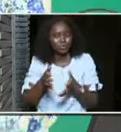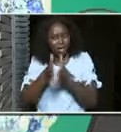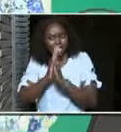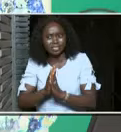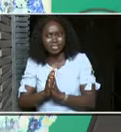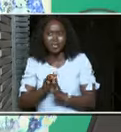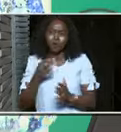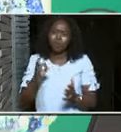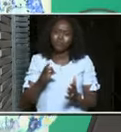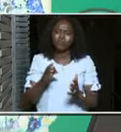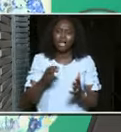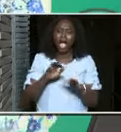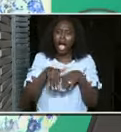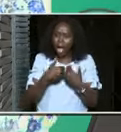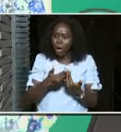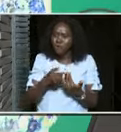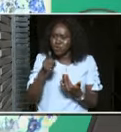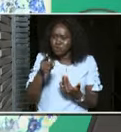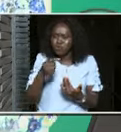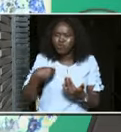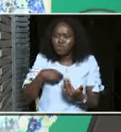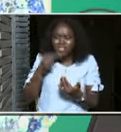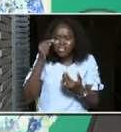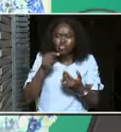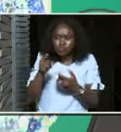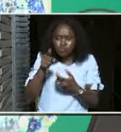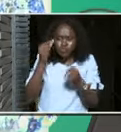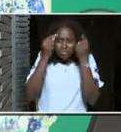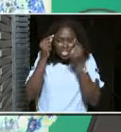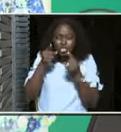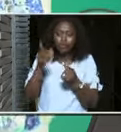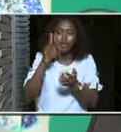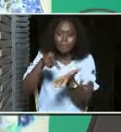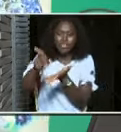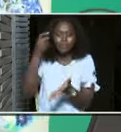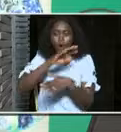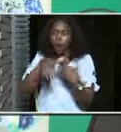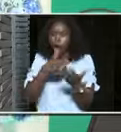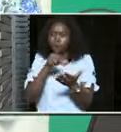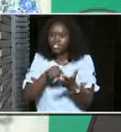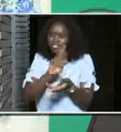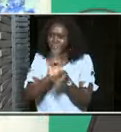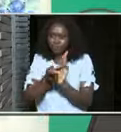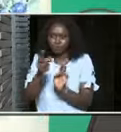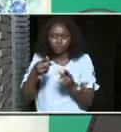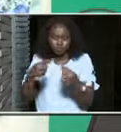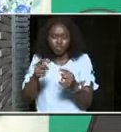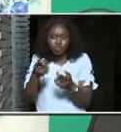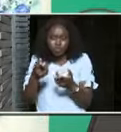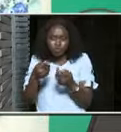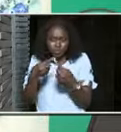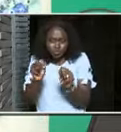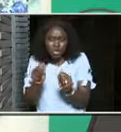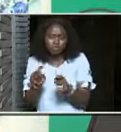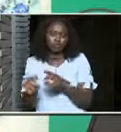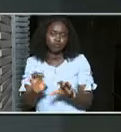you think you're going to pay for all these reforms that you are trying to do. And I say this because from the first day you